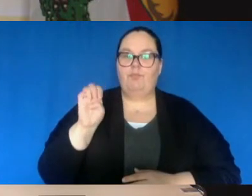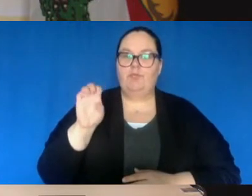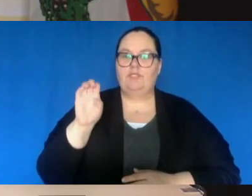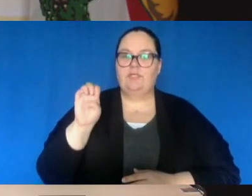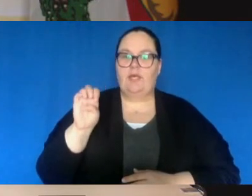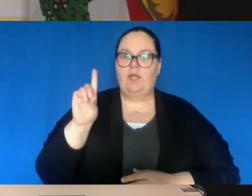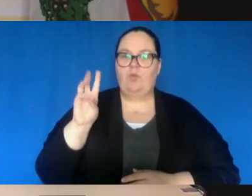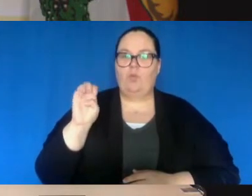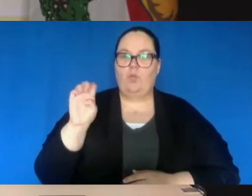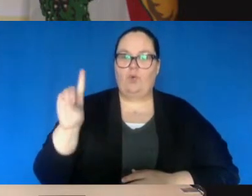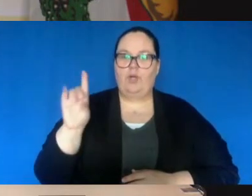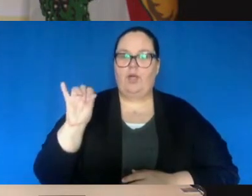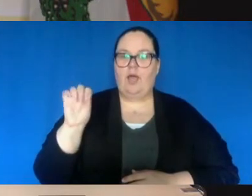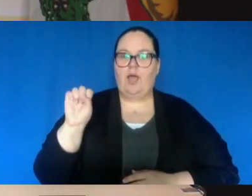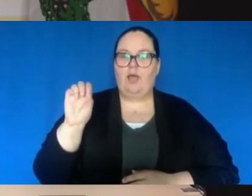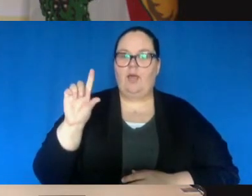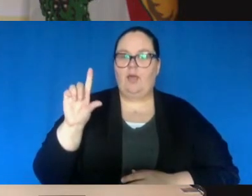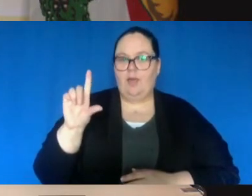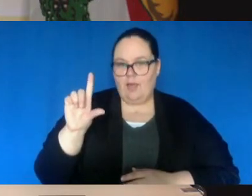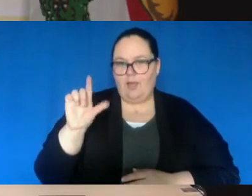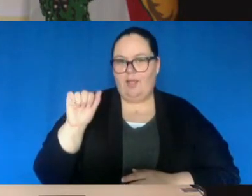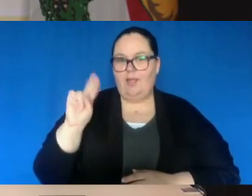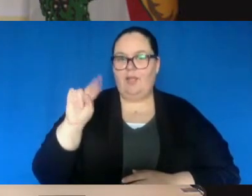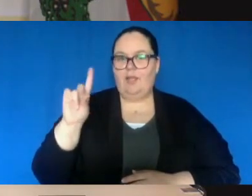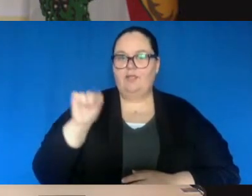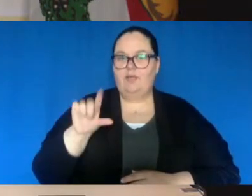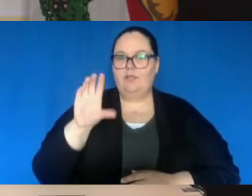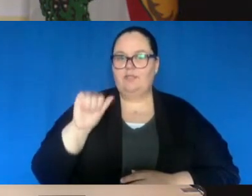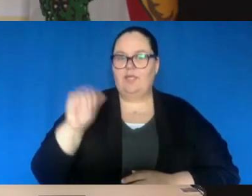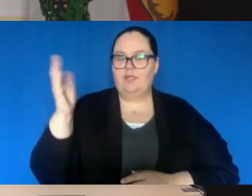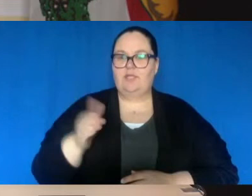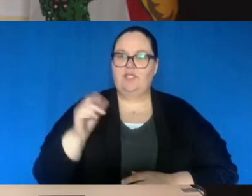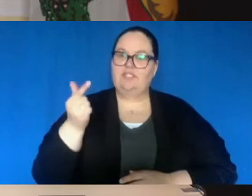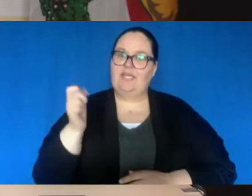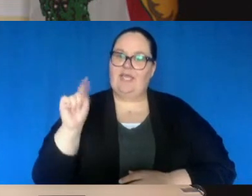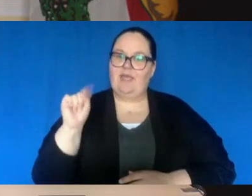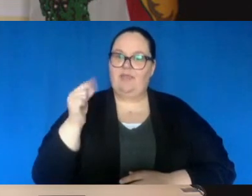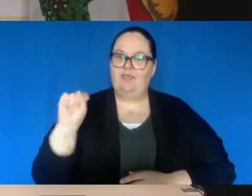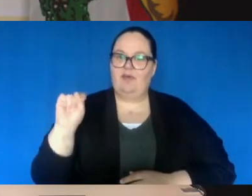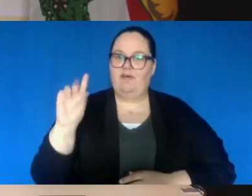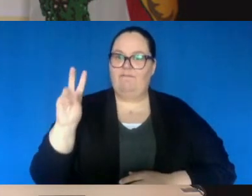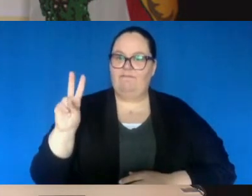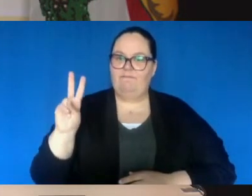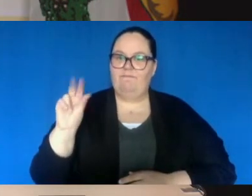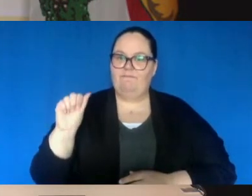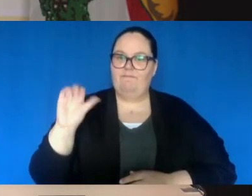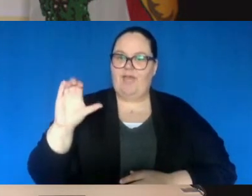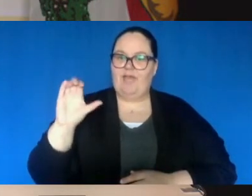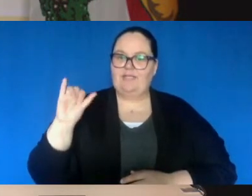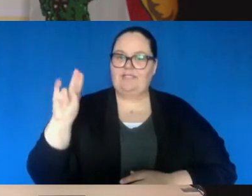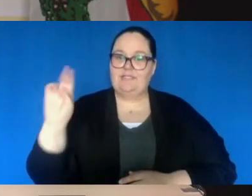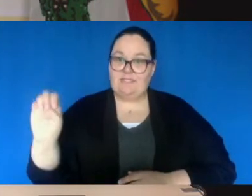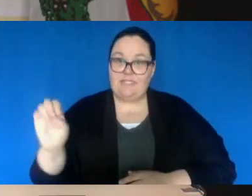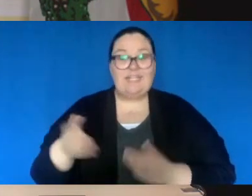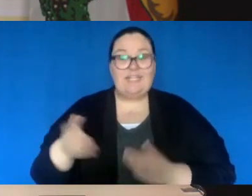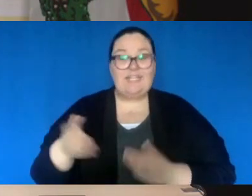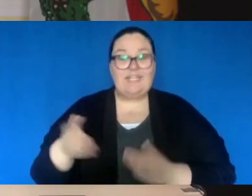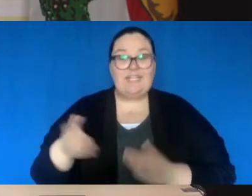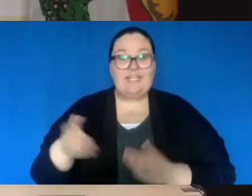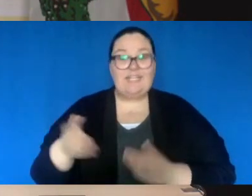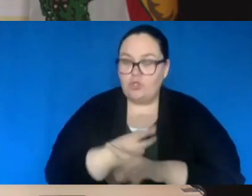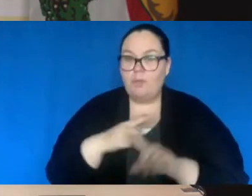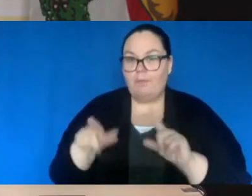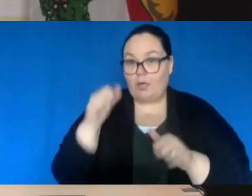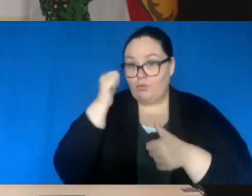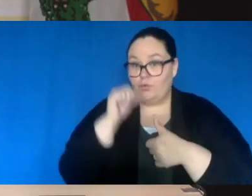princeedwardisland.ca/getthevaccine. And this is the quickest way to book your appointment. It is very busy. It's easy to use, but we want to remind people it is